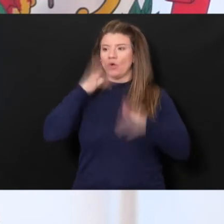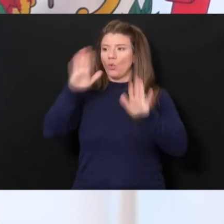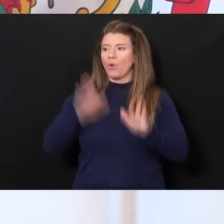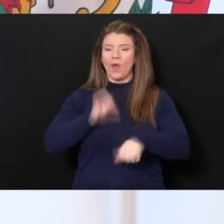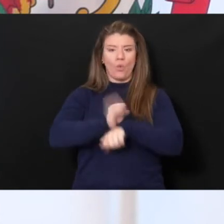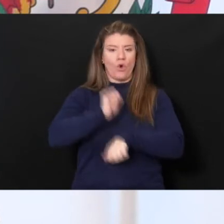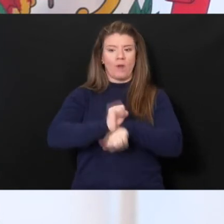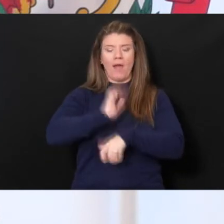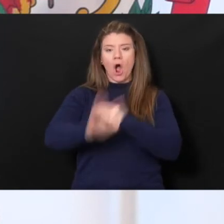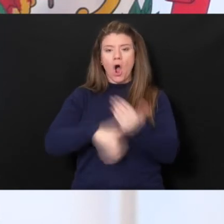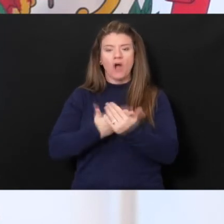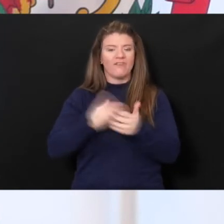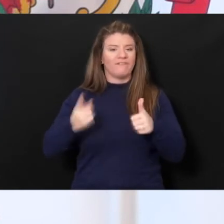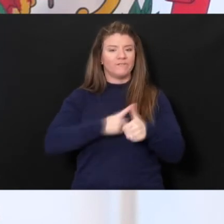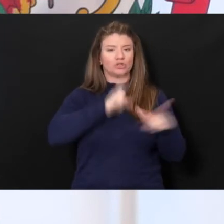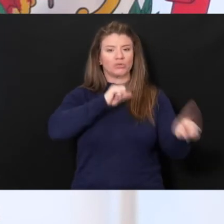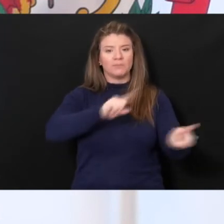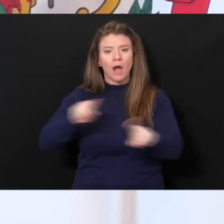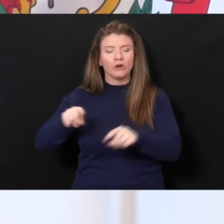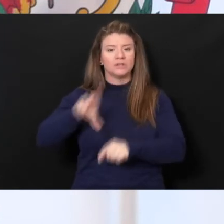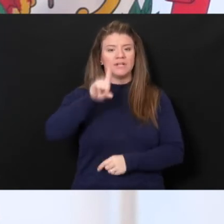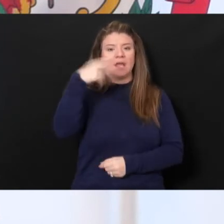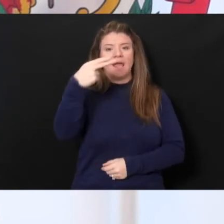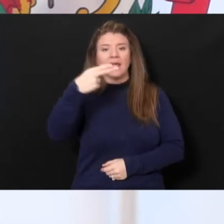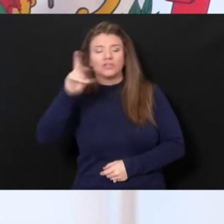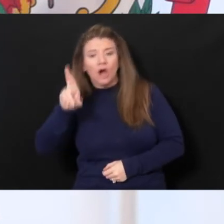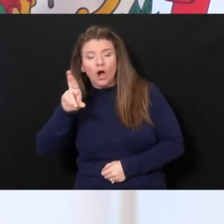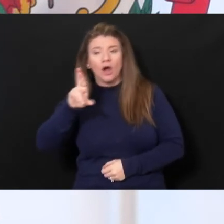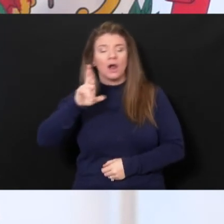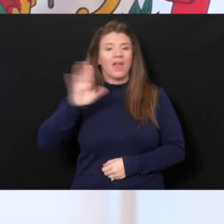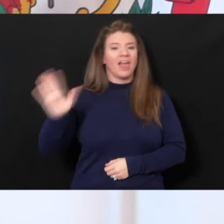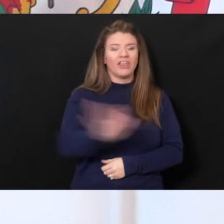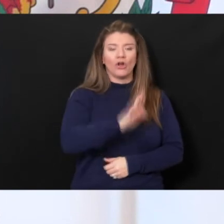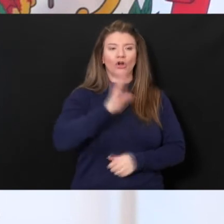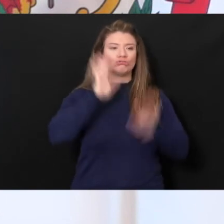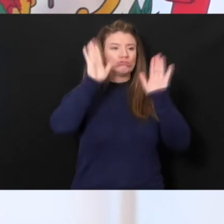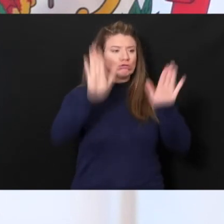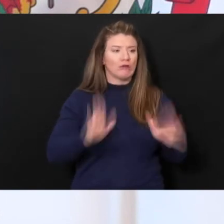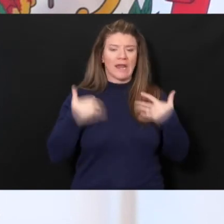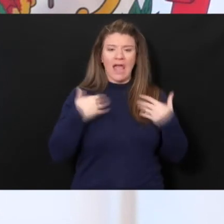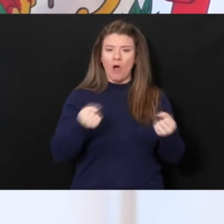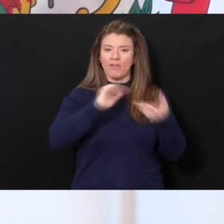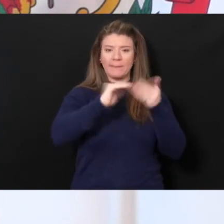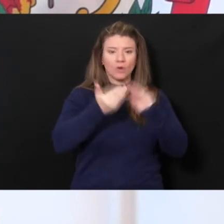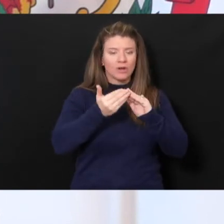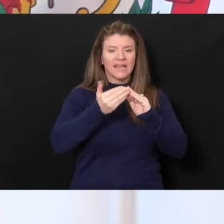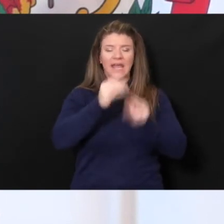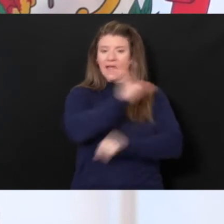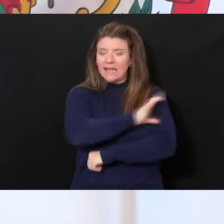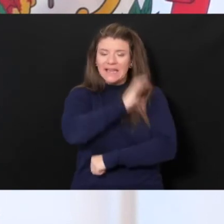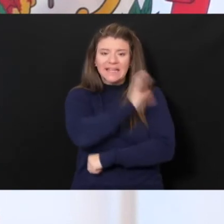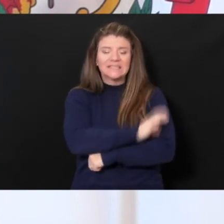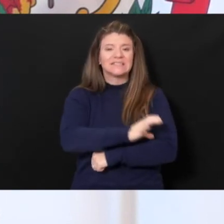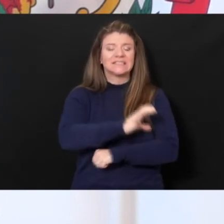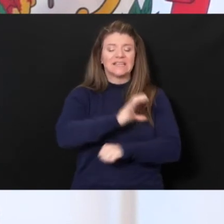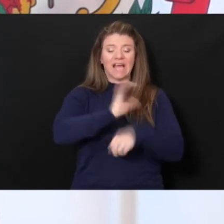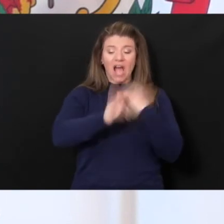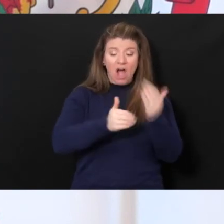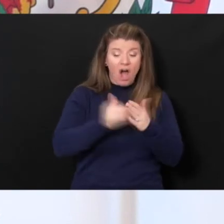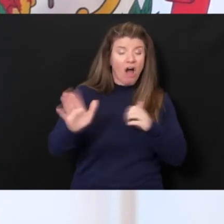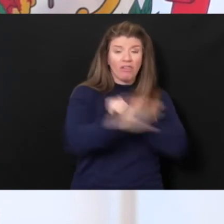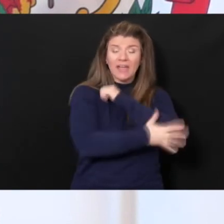all of our first responders and DHHR and all the great health, community clinics and all the